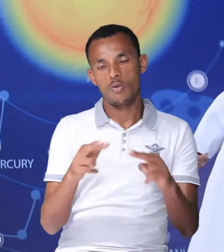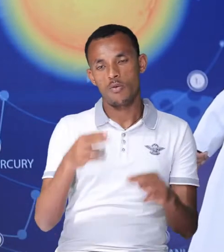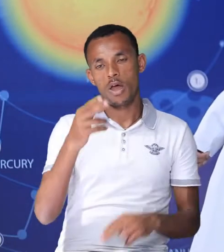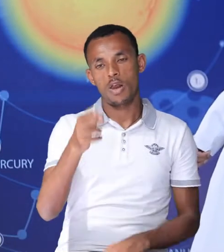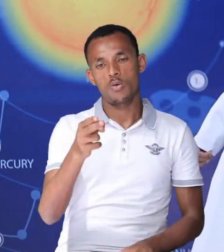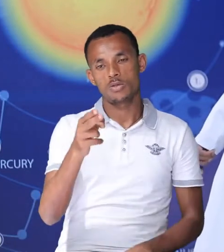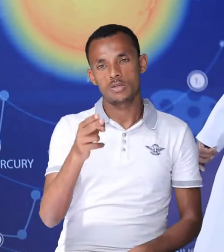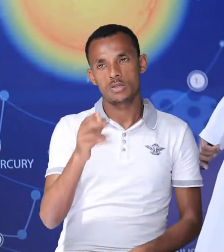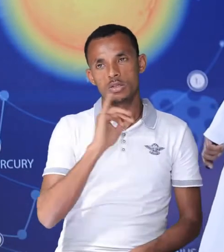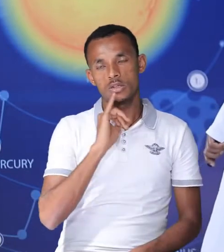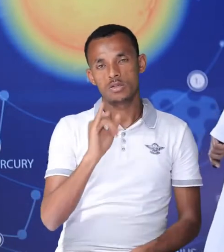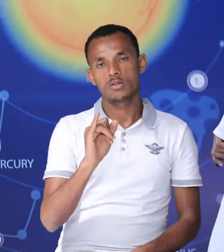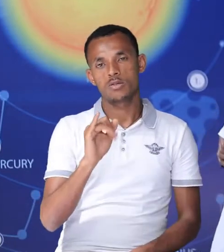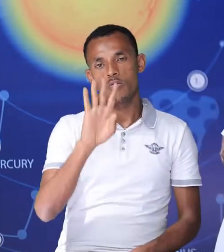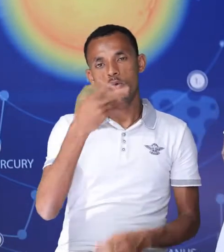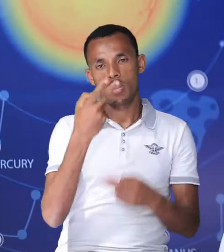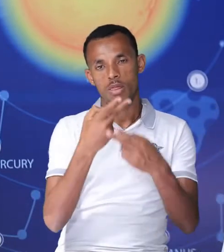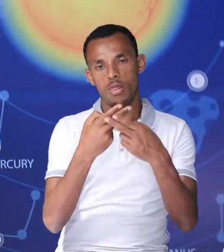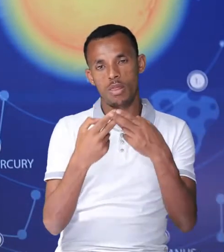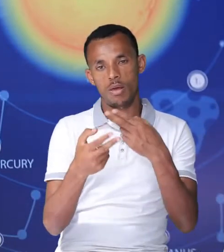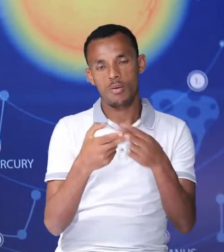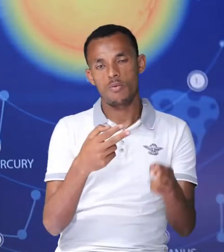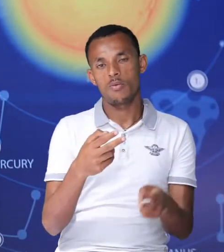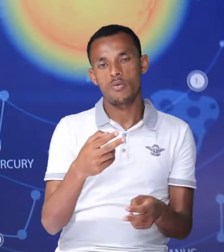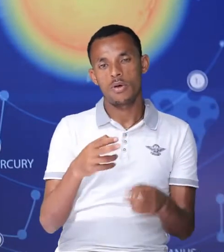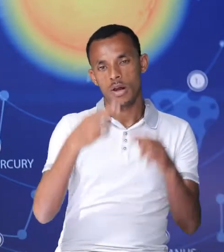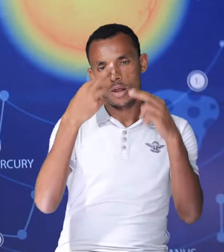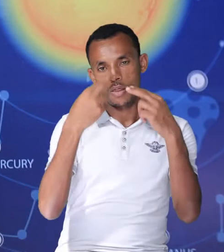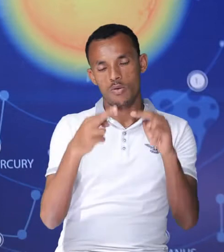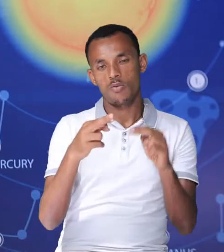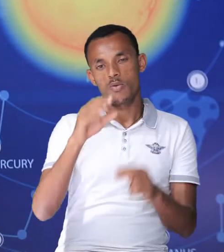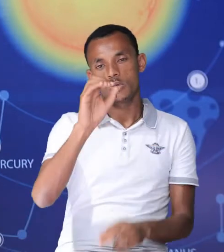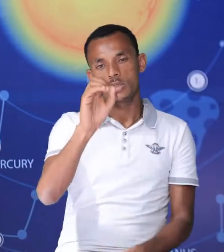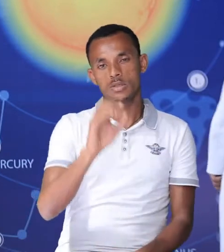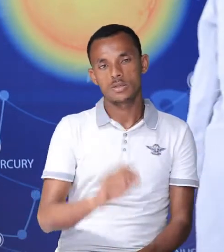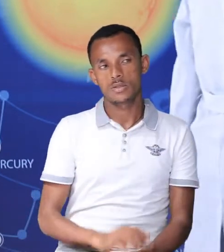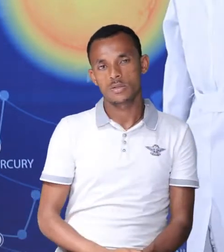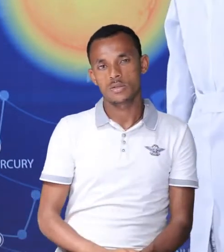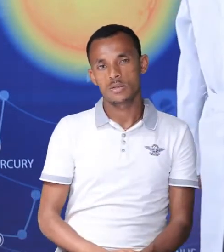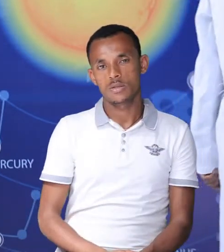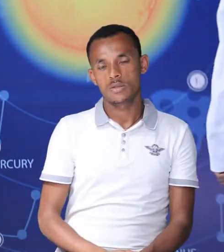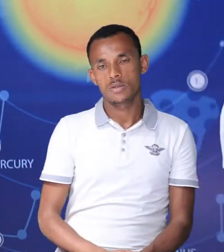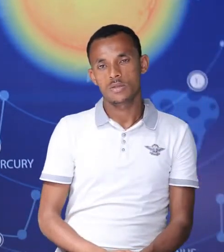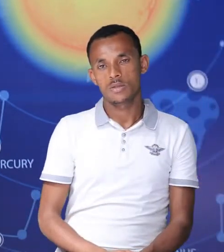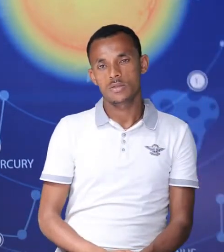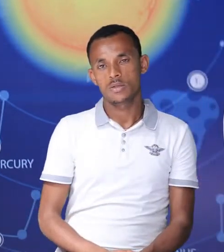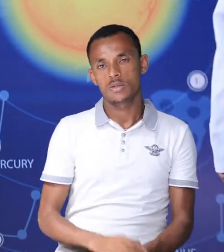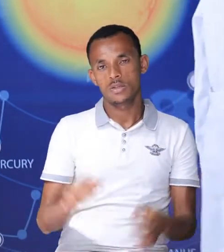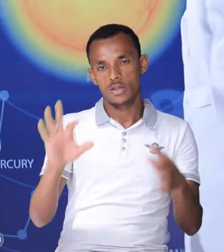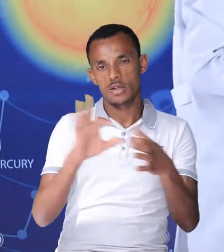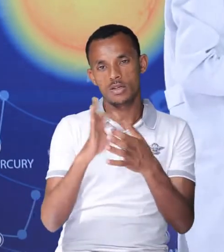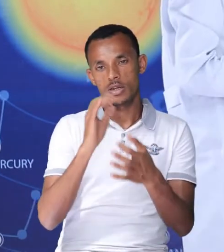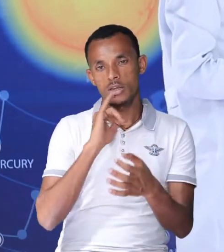hydrogen is 4 times rate of oxygen. So the relation